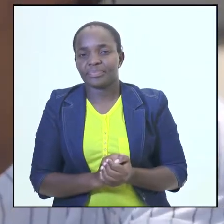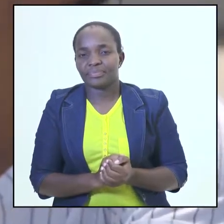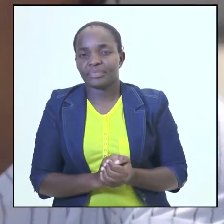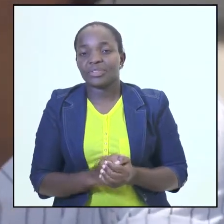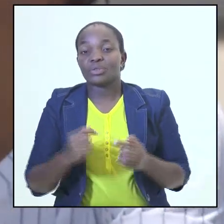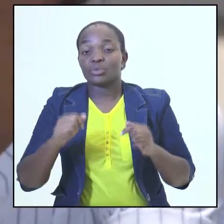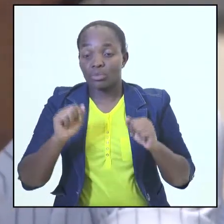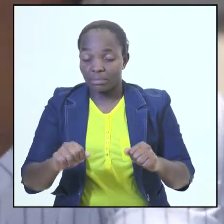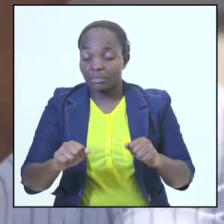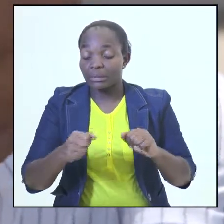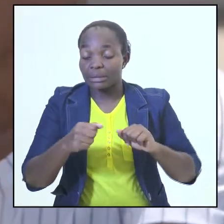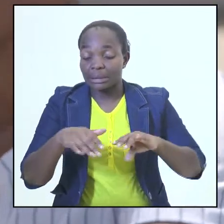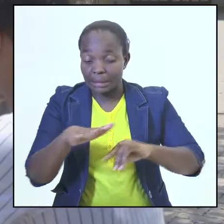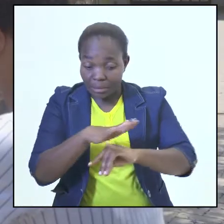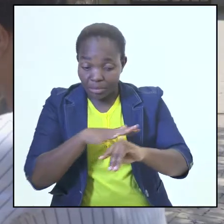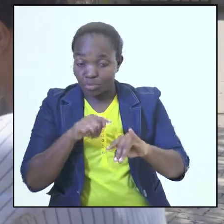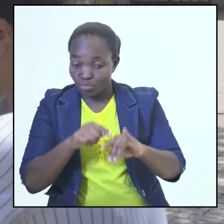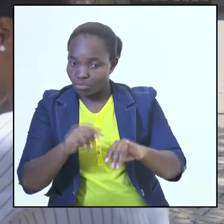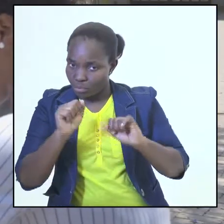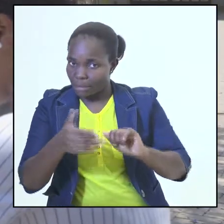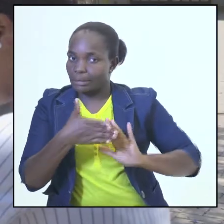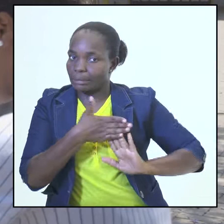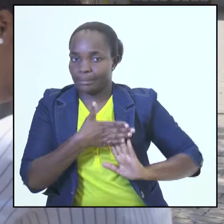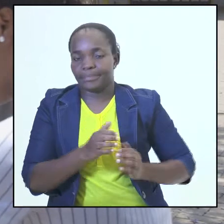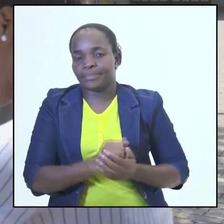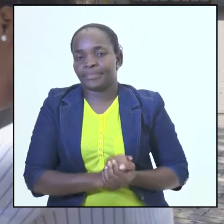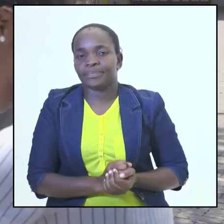protect the animals on our land. Okay, true.